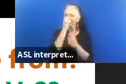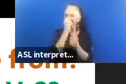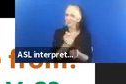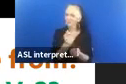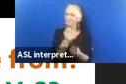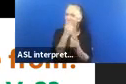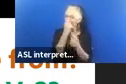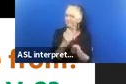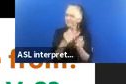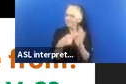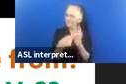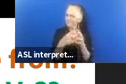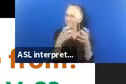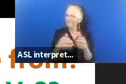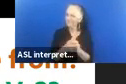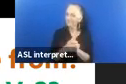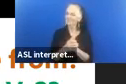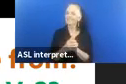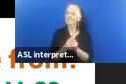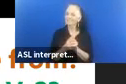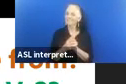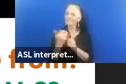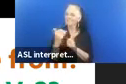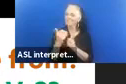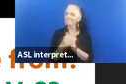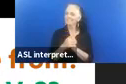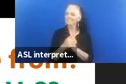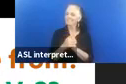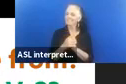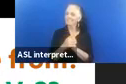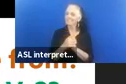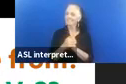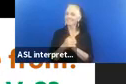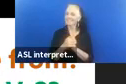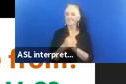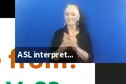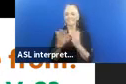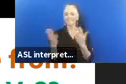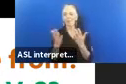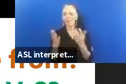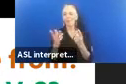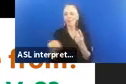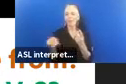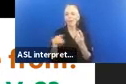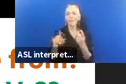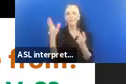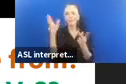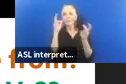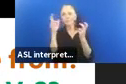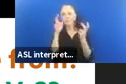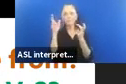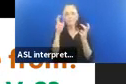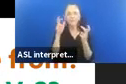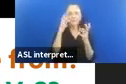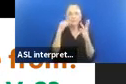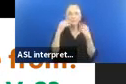revealing from what people are are thinking about and